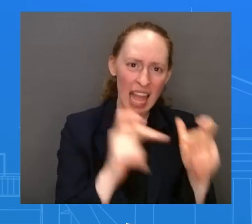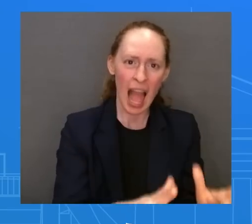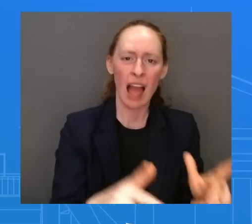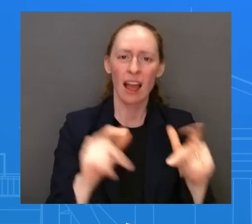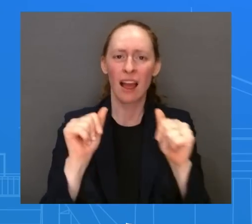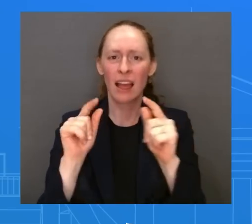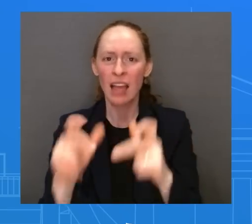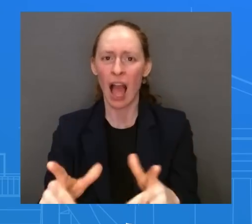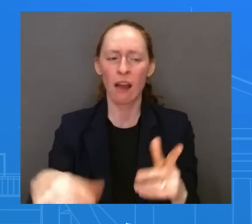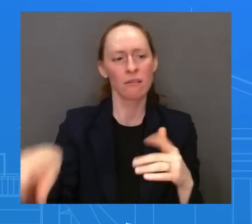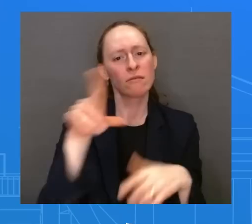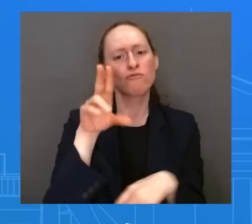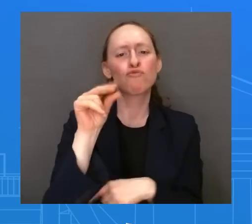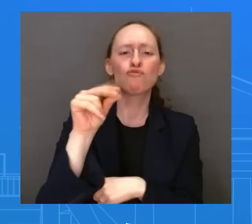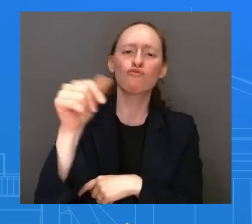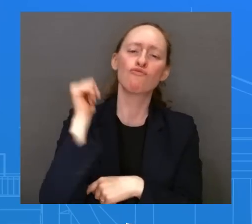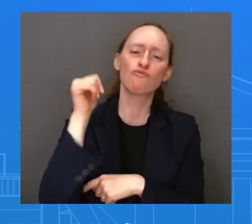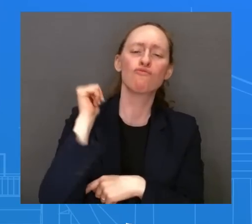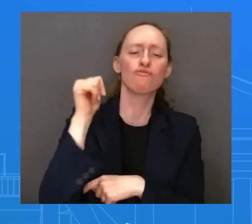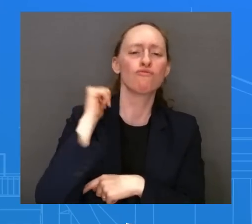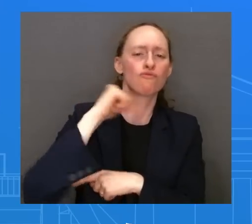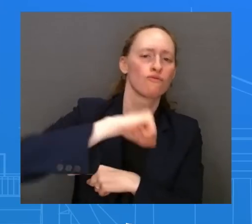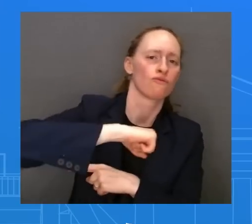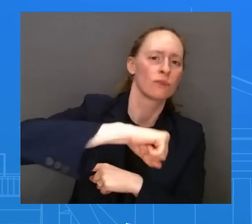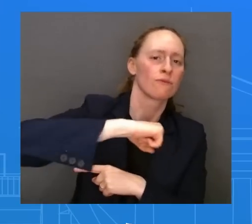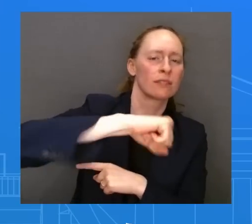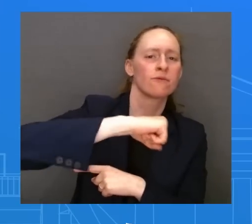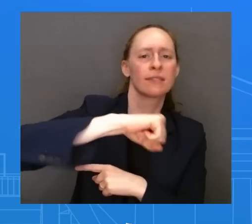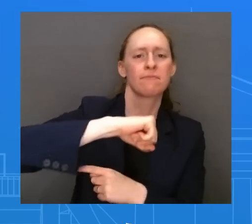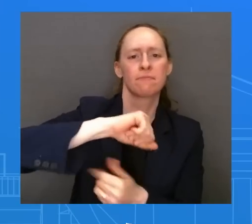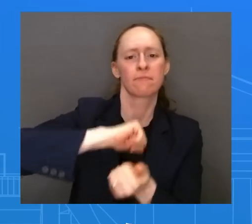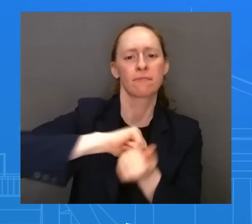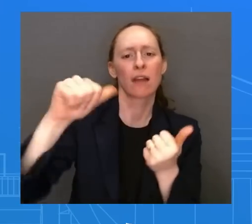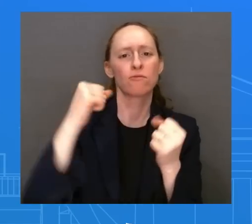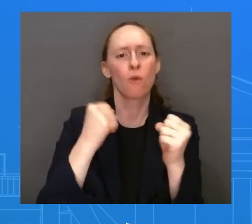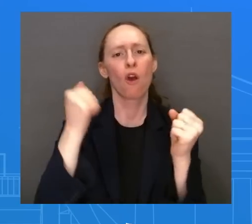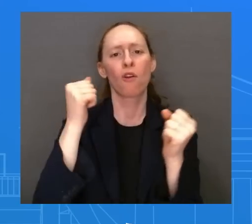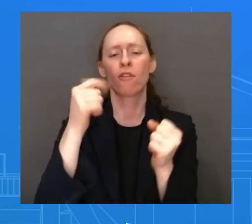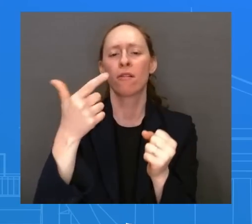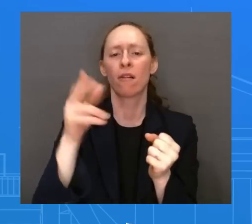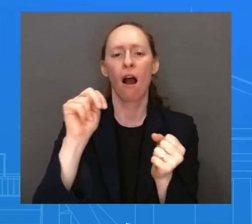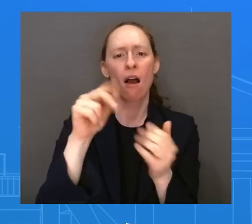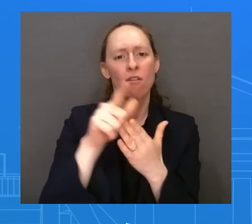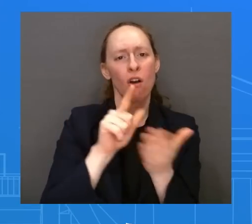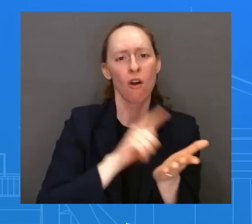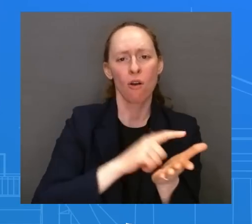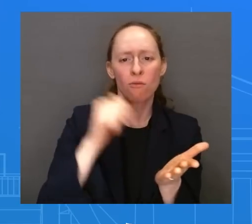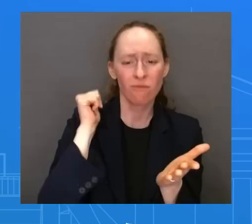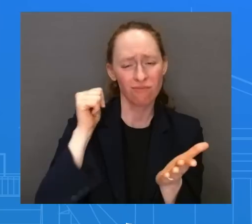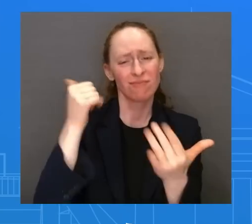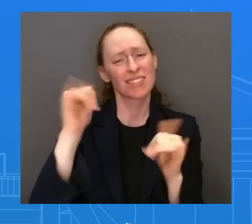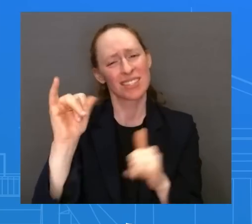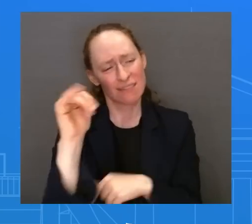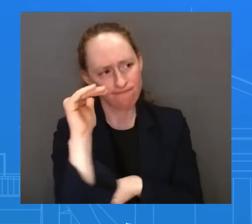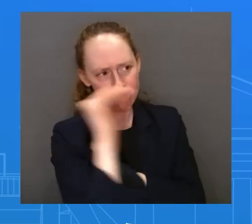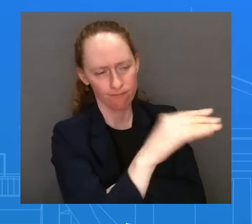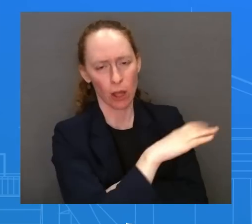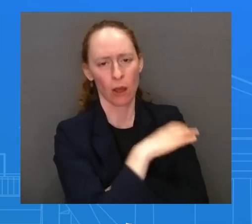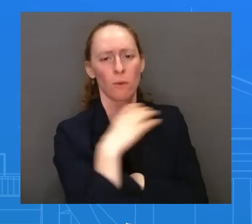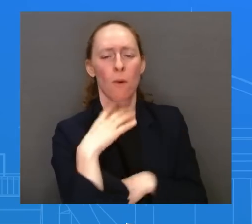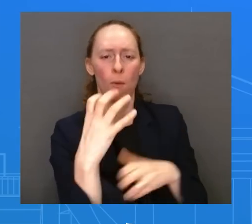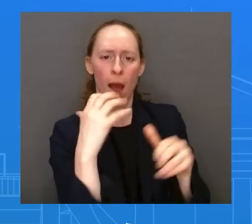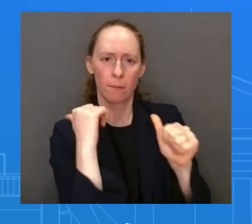on Congress to take action to ban assault weapons and high-capacity magazines require safe storage of firearms